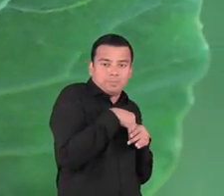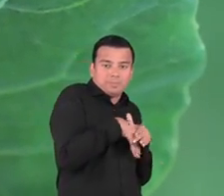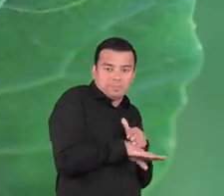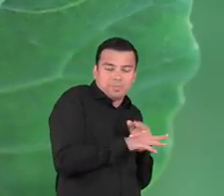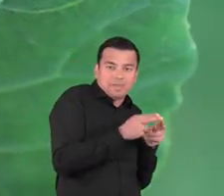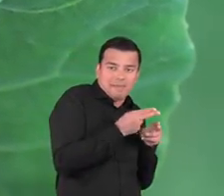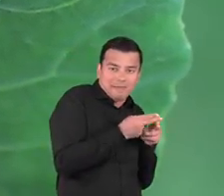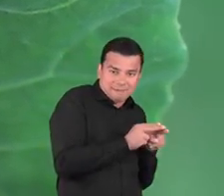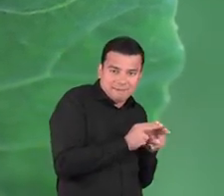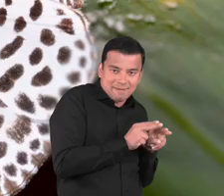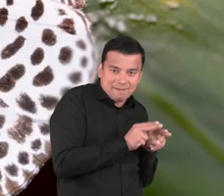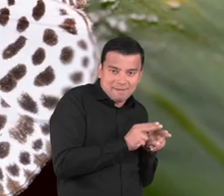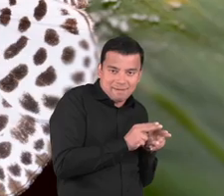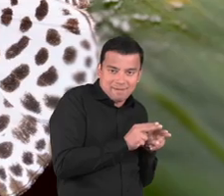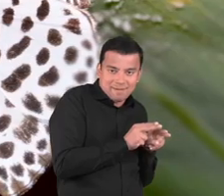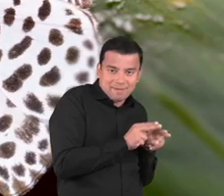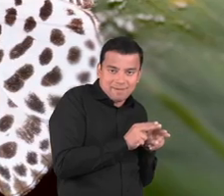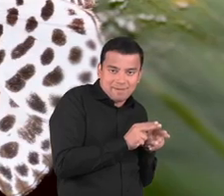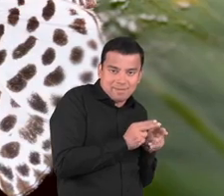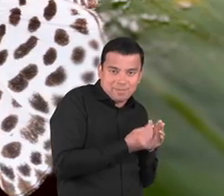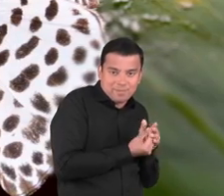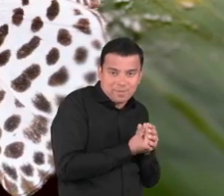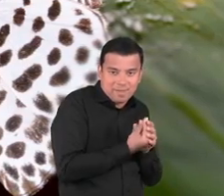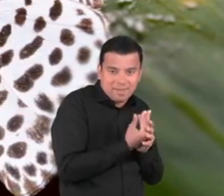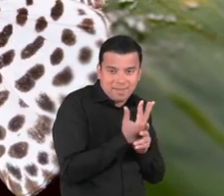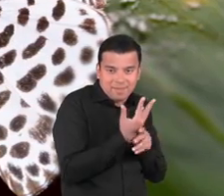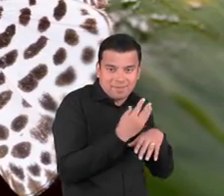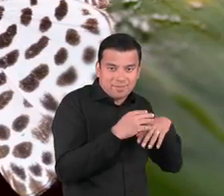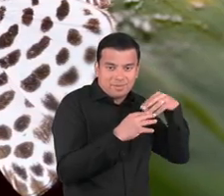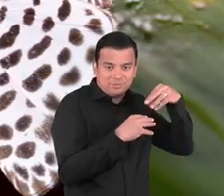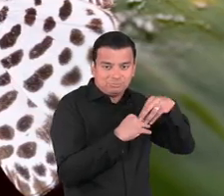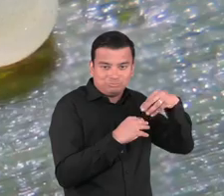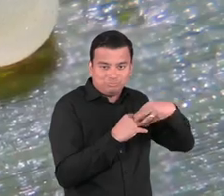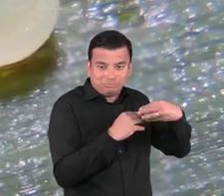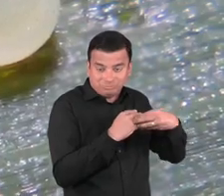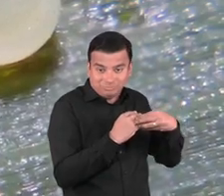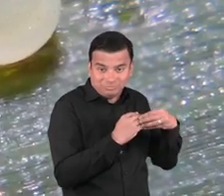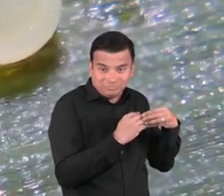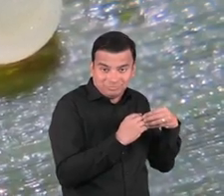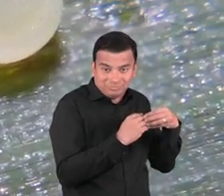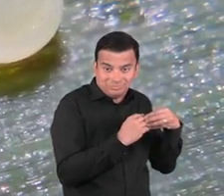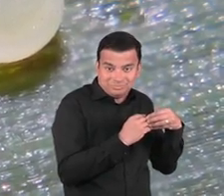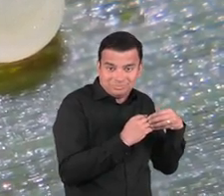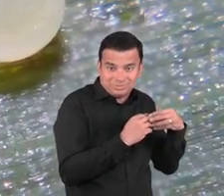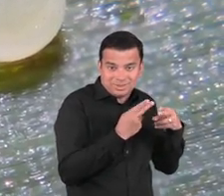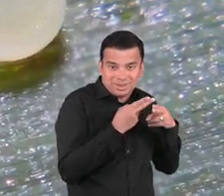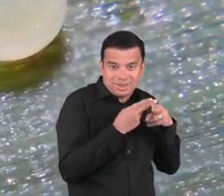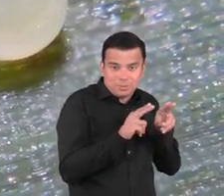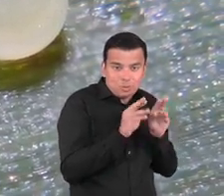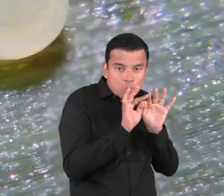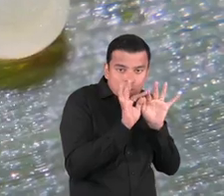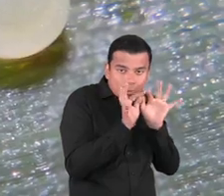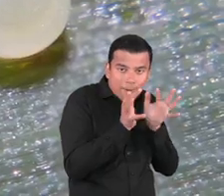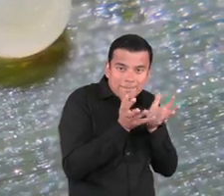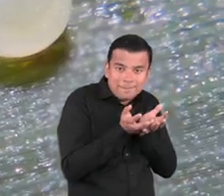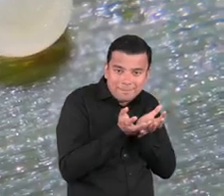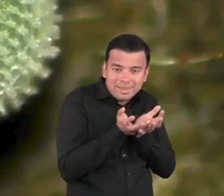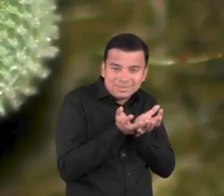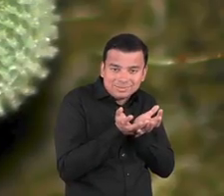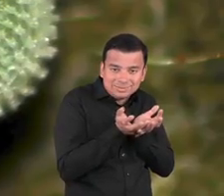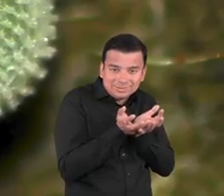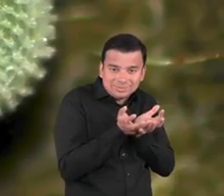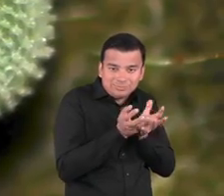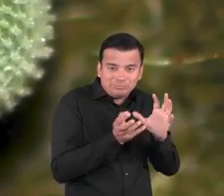will start its life. The egg is generally round, or oblong, shaped like an oval,